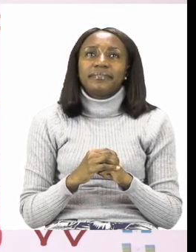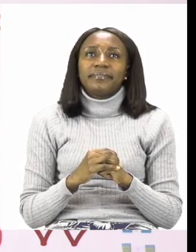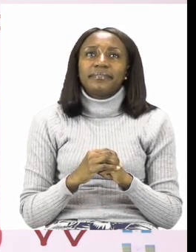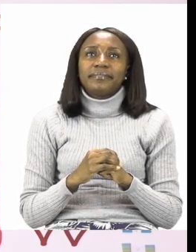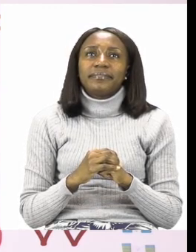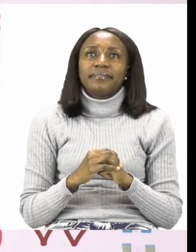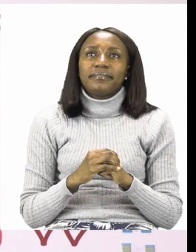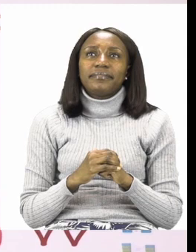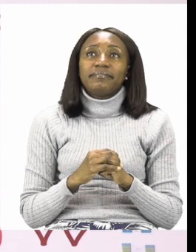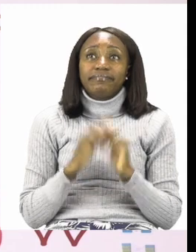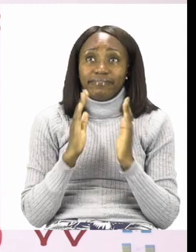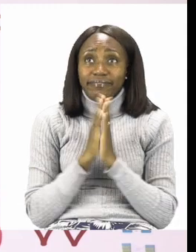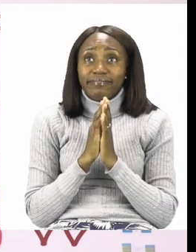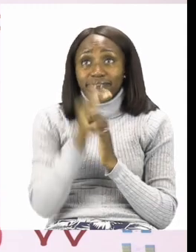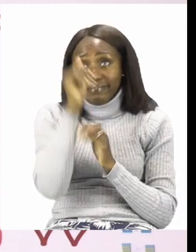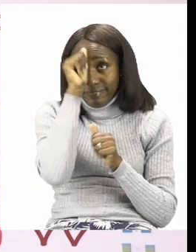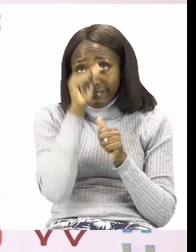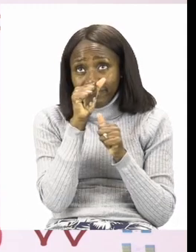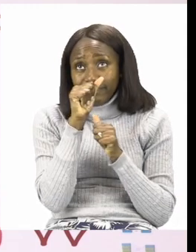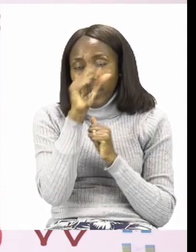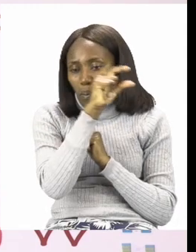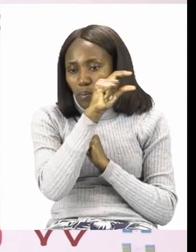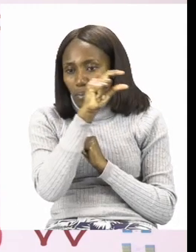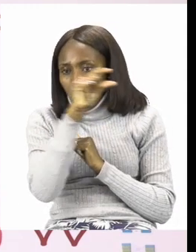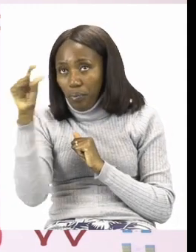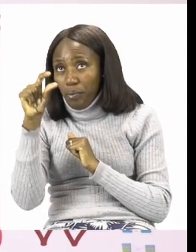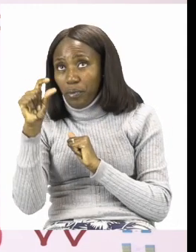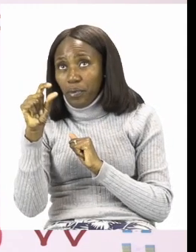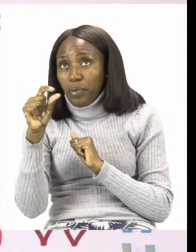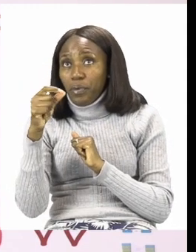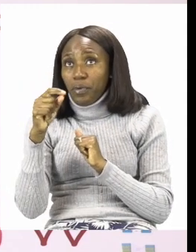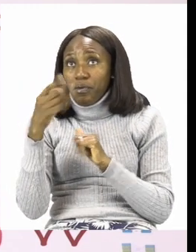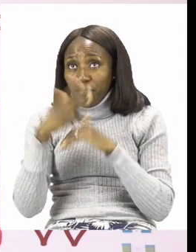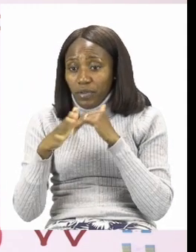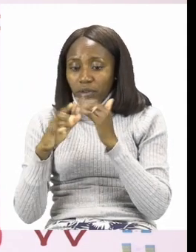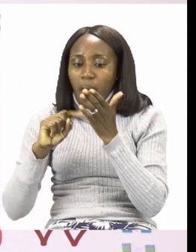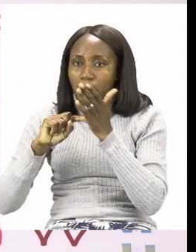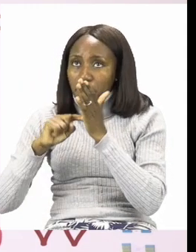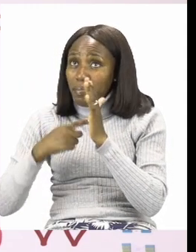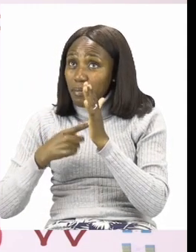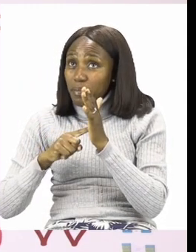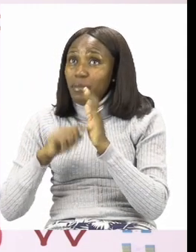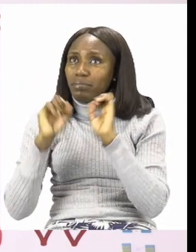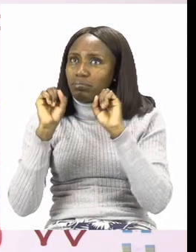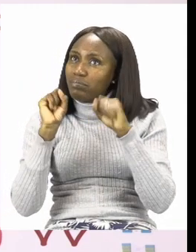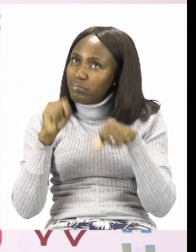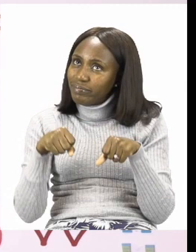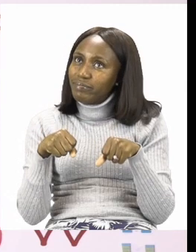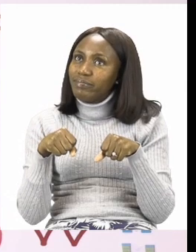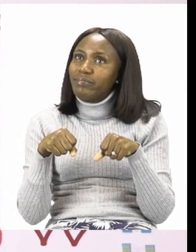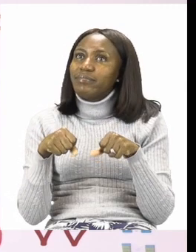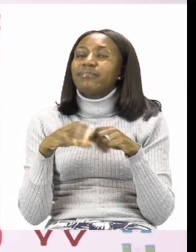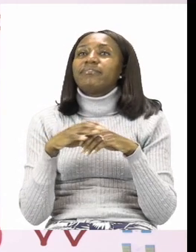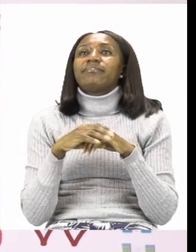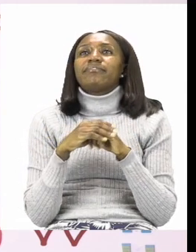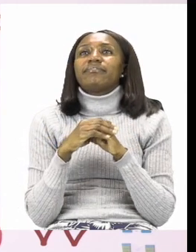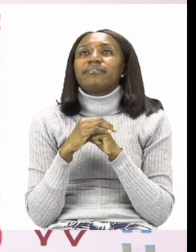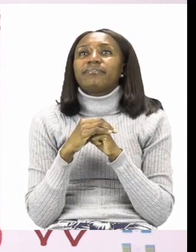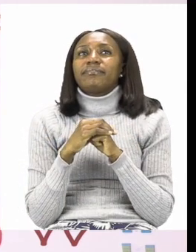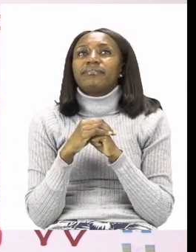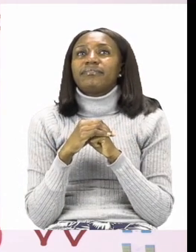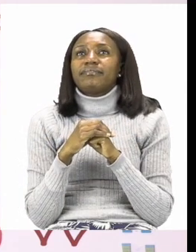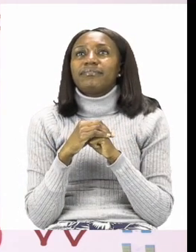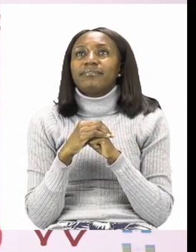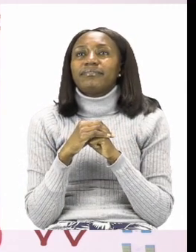write a sentence for each word given to you. And this is what you call